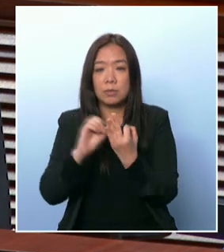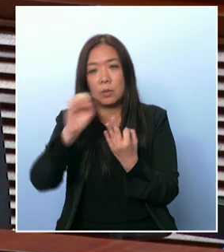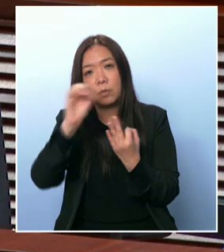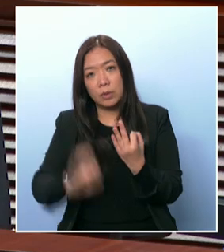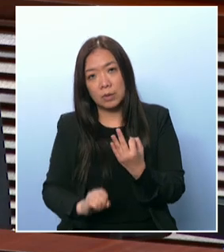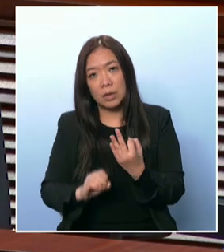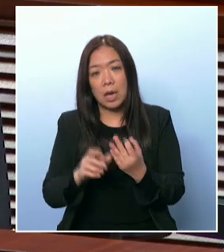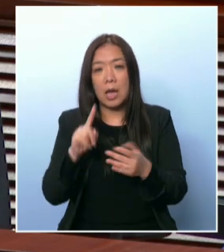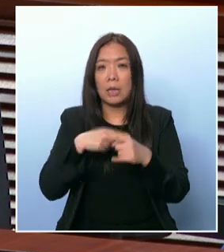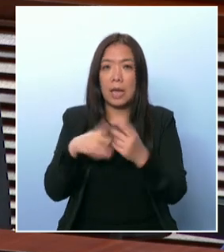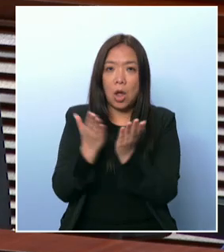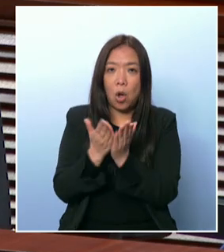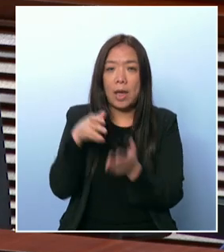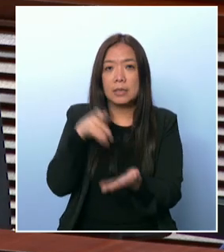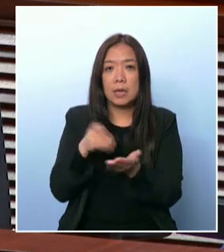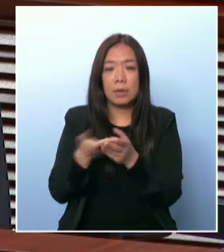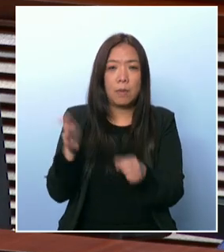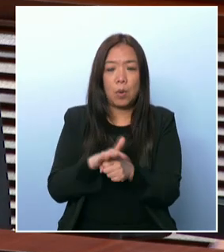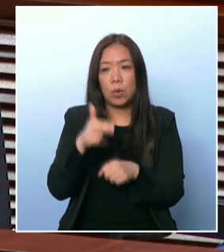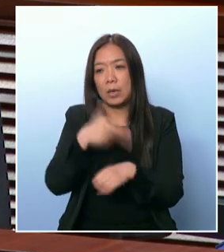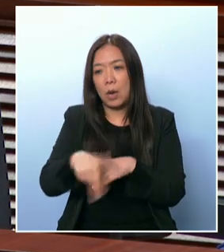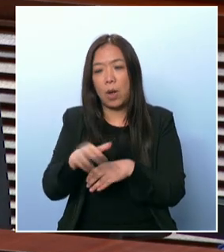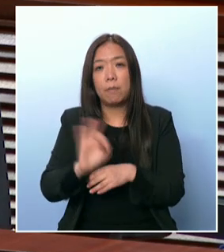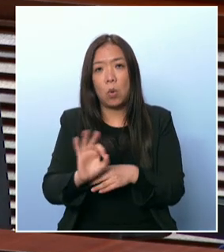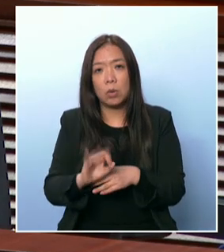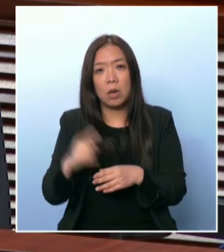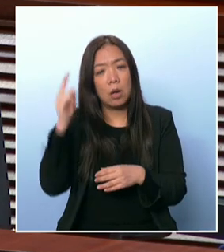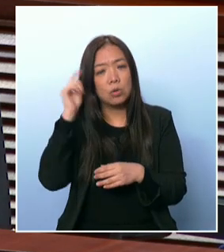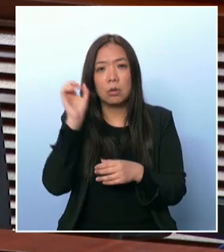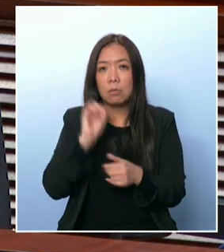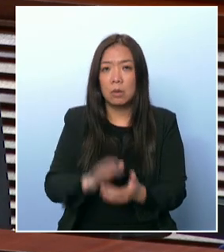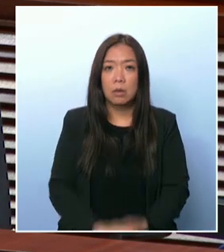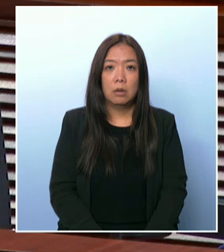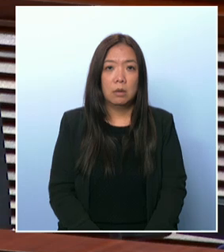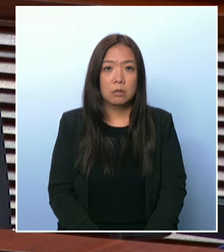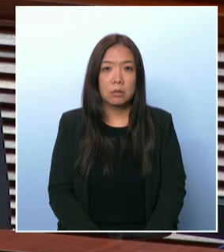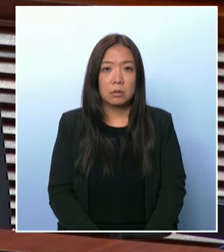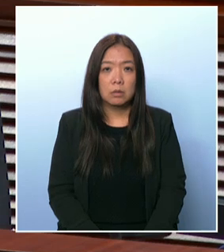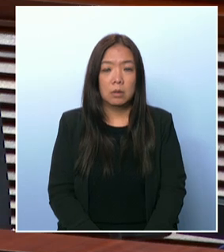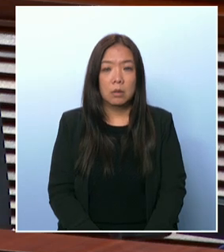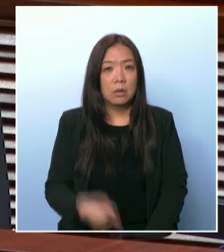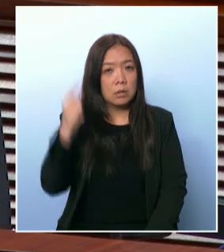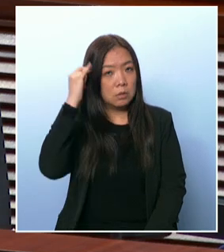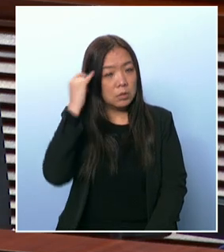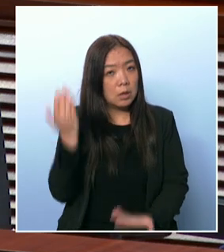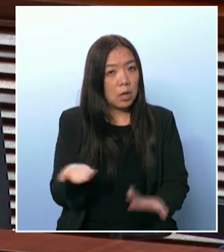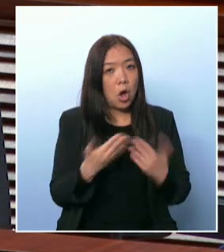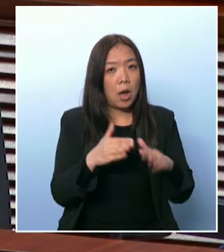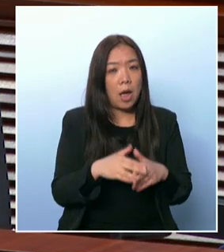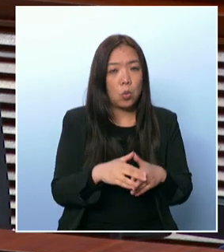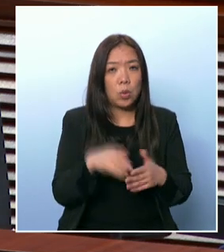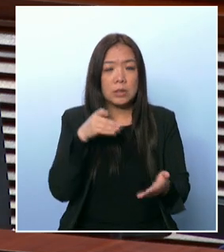5% of eligible secondary schools and 30% of eligible post-secondary institutions not sign up for the